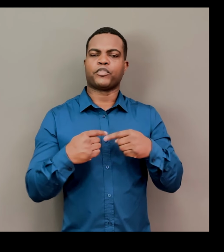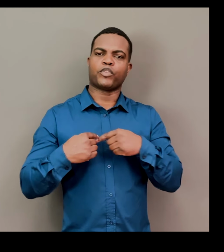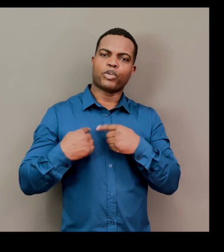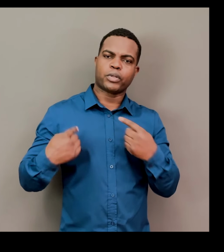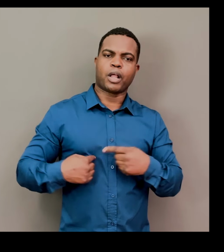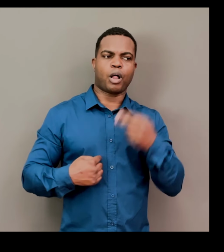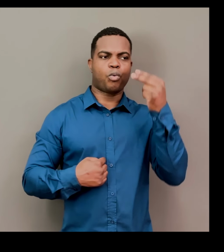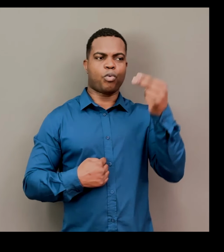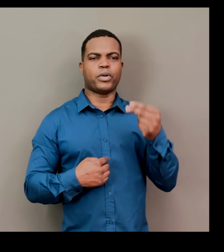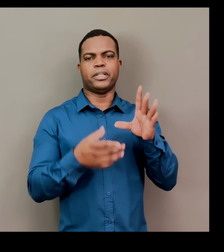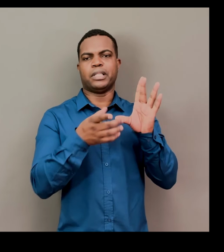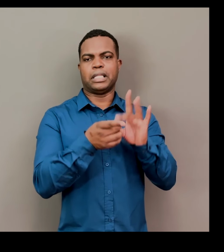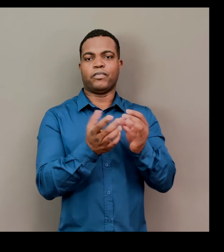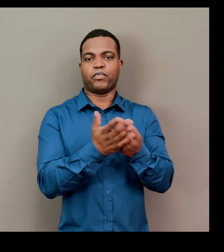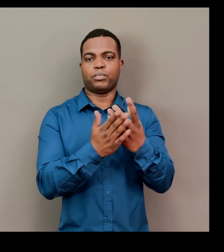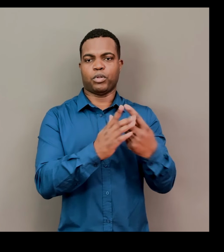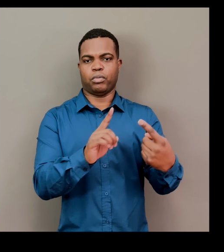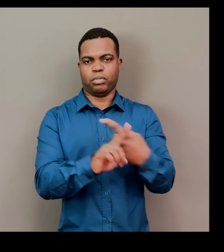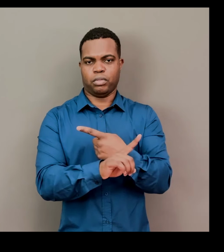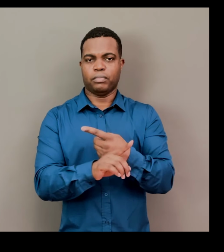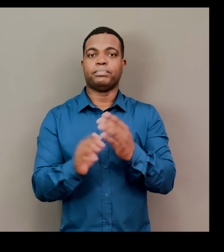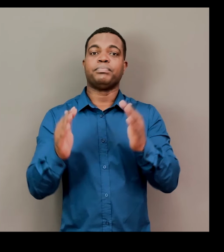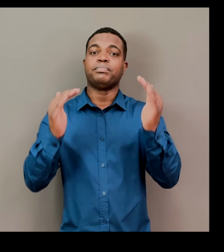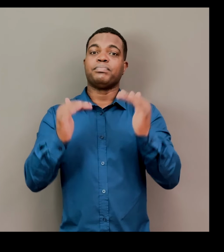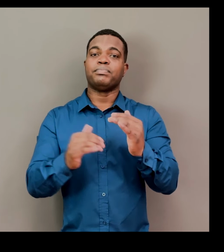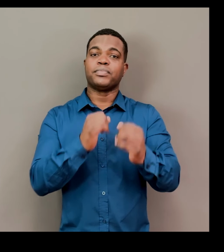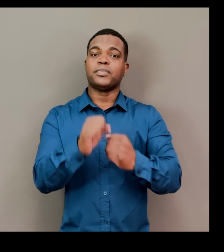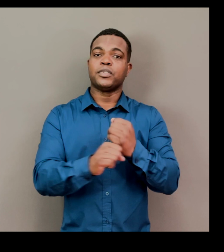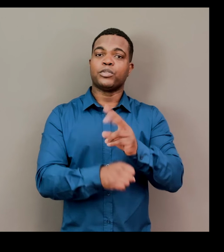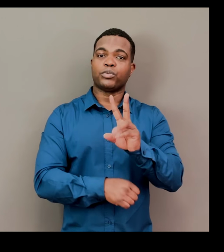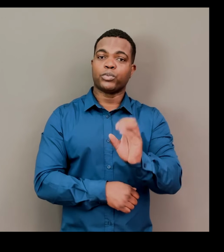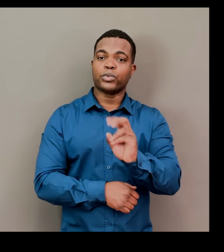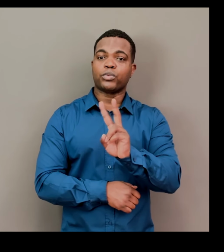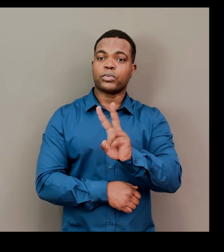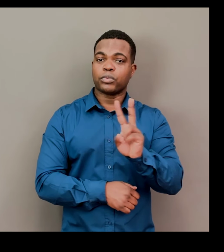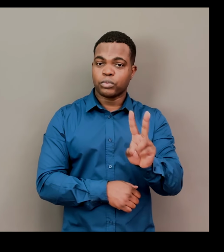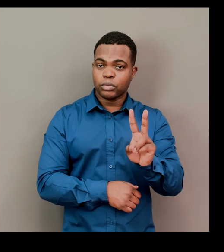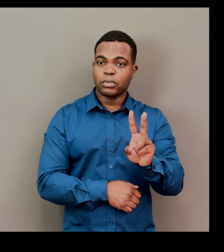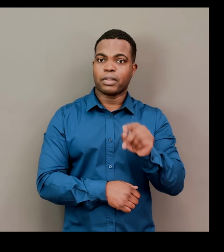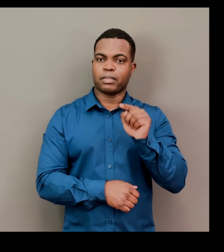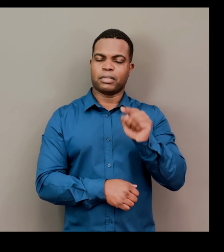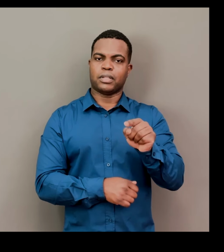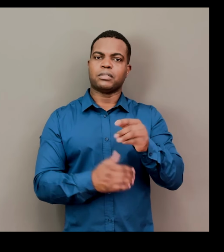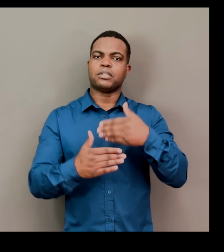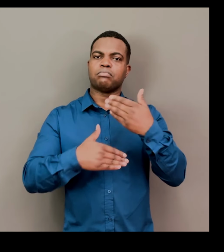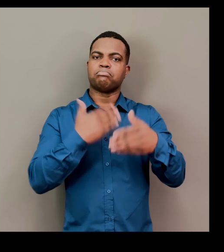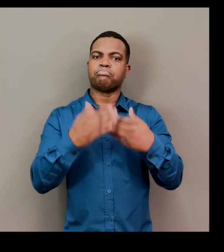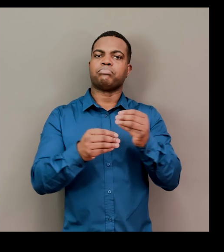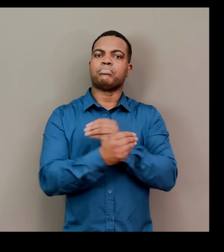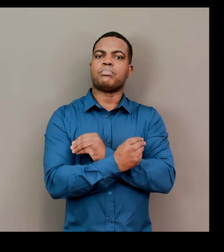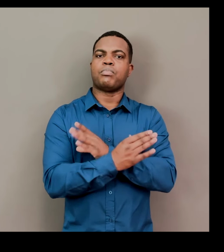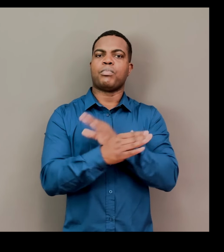In 2022, this became a strengthened co-regulation scheme